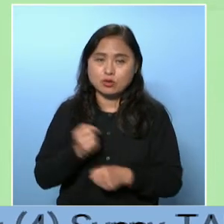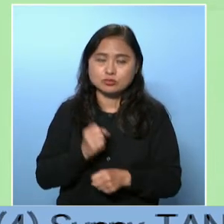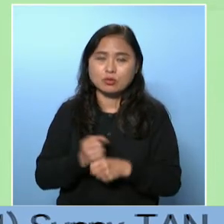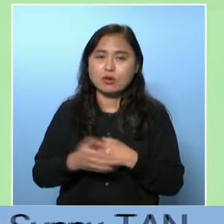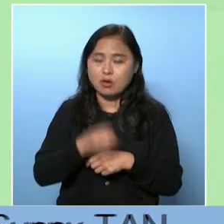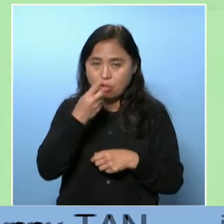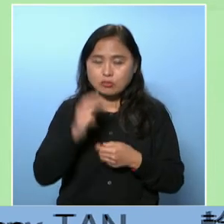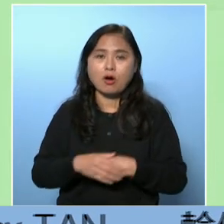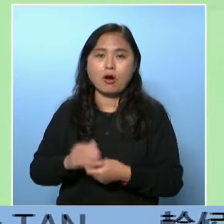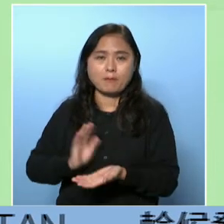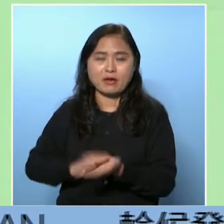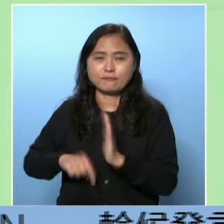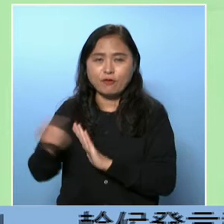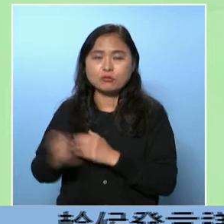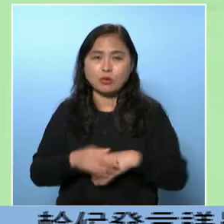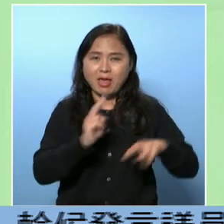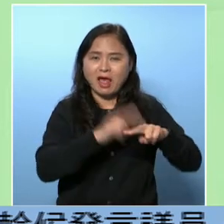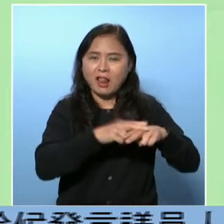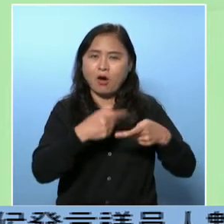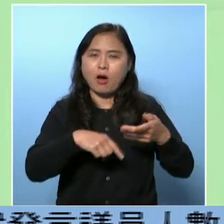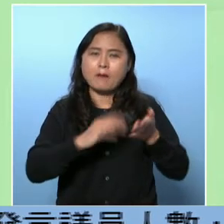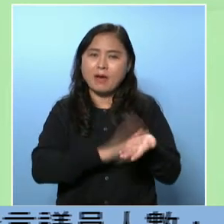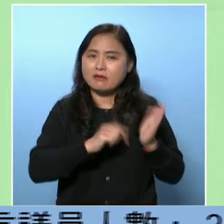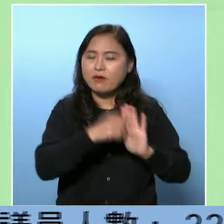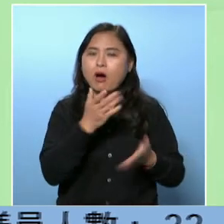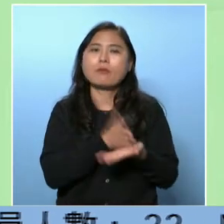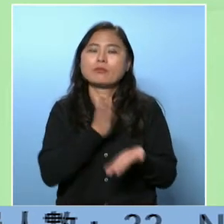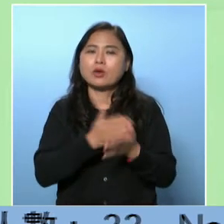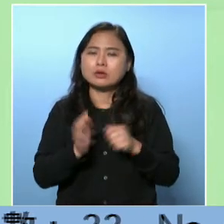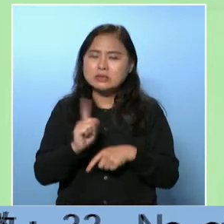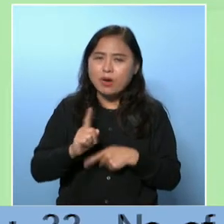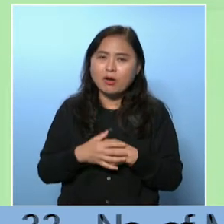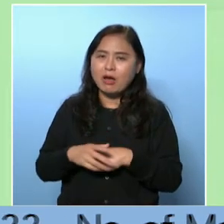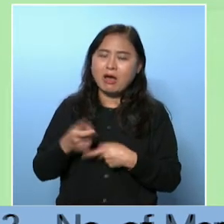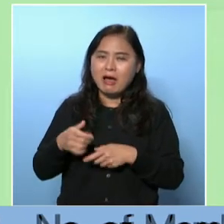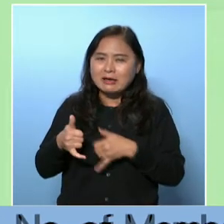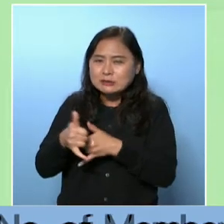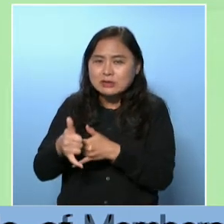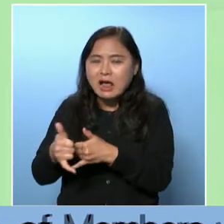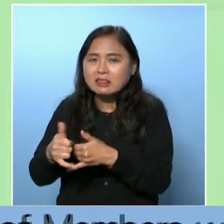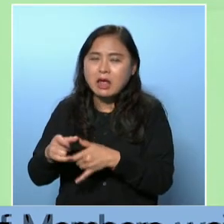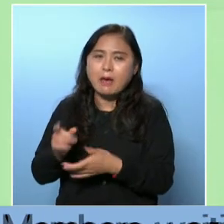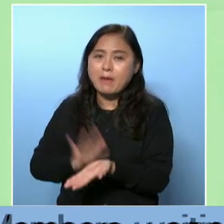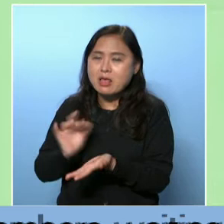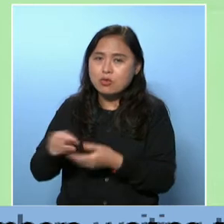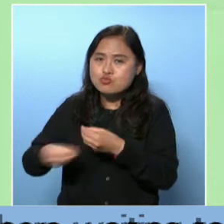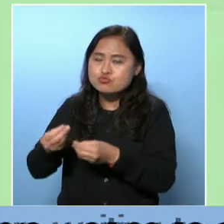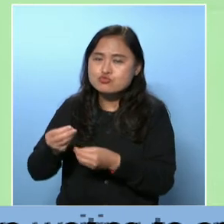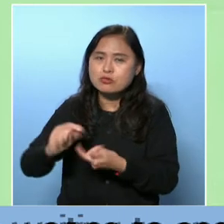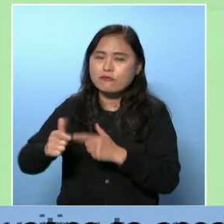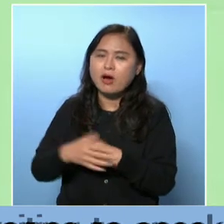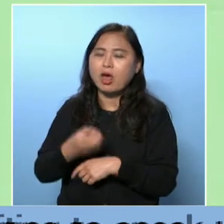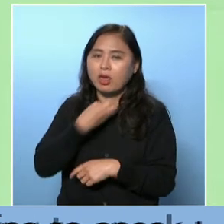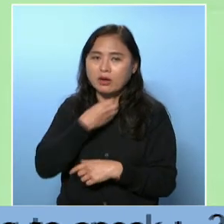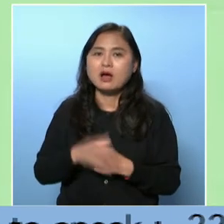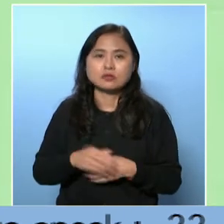united all front in fighting the epidemic. Well, it may be difficult to stop all the